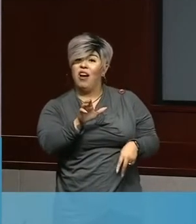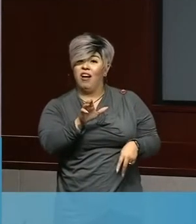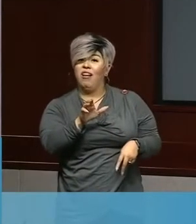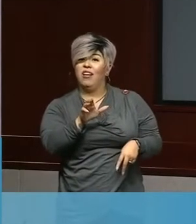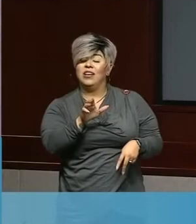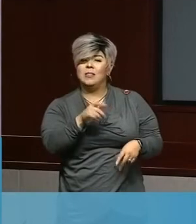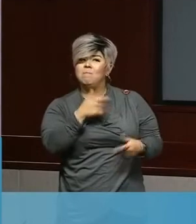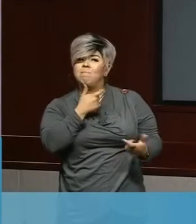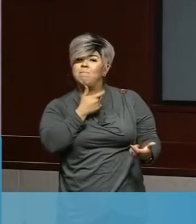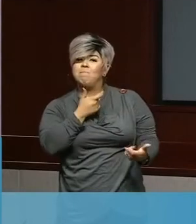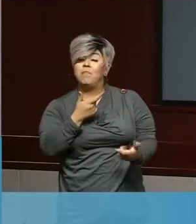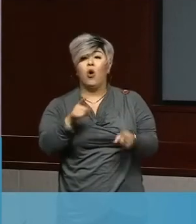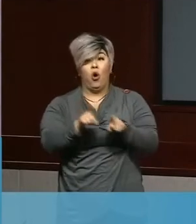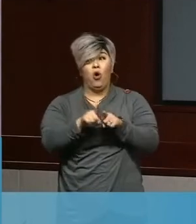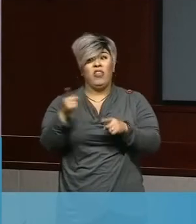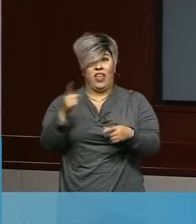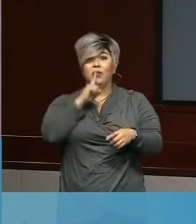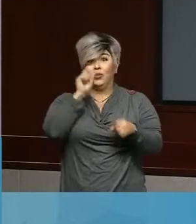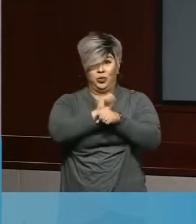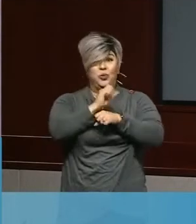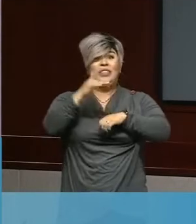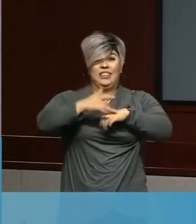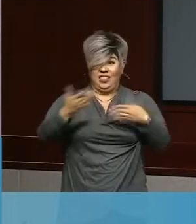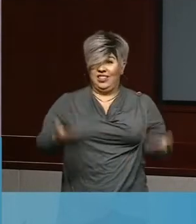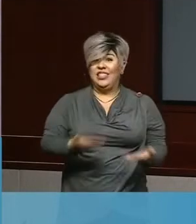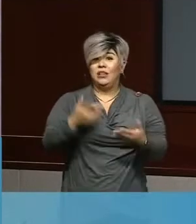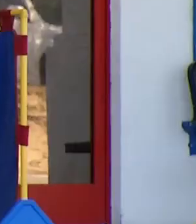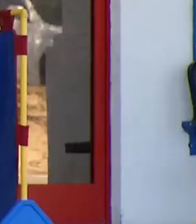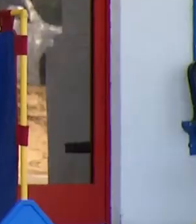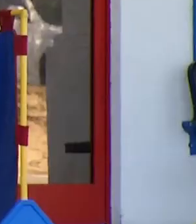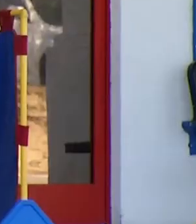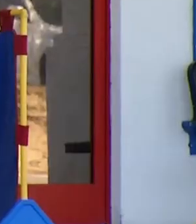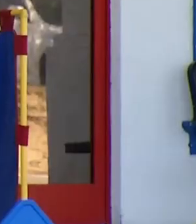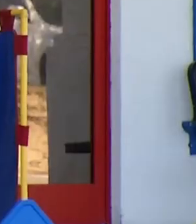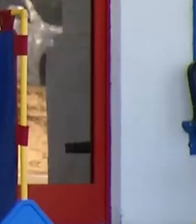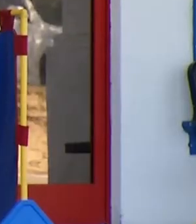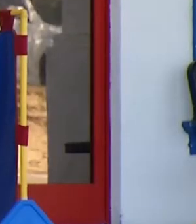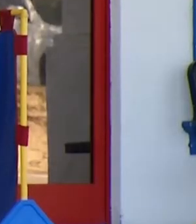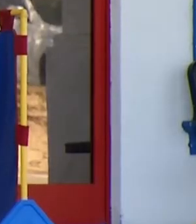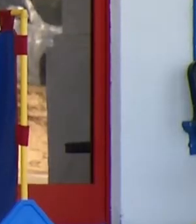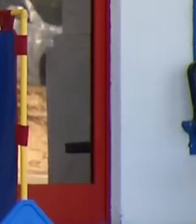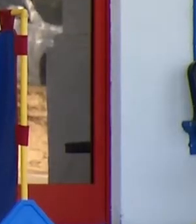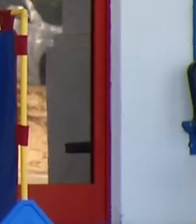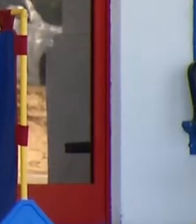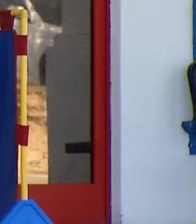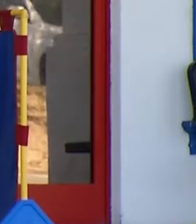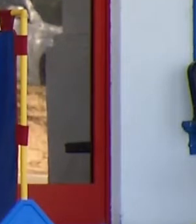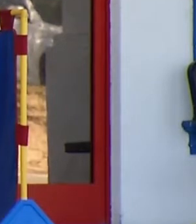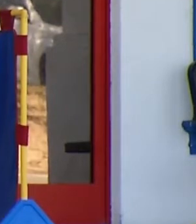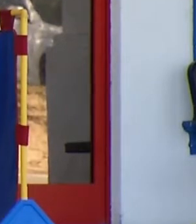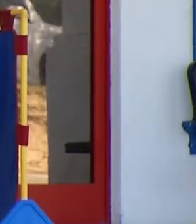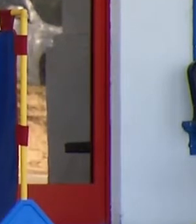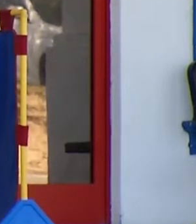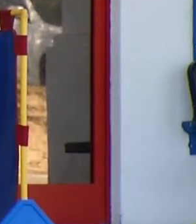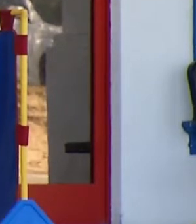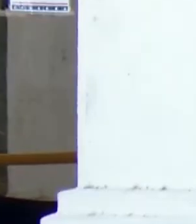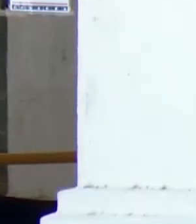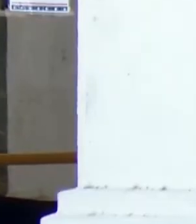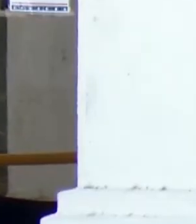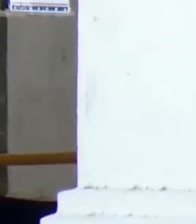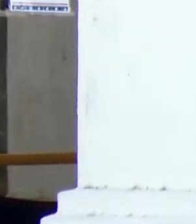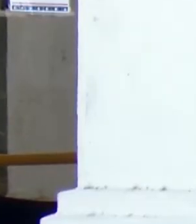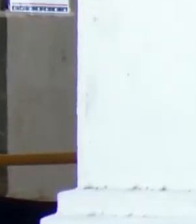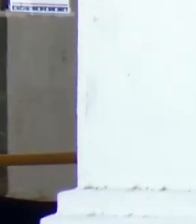watching us. They are here. They are engaging with businesses here and that even if they get away with it for now, the state has other regulatory